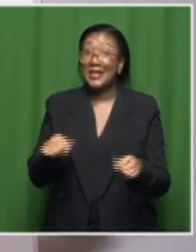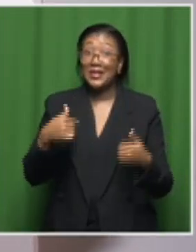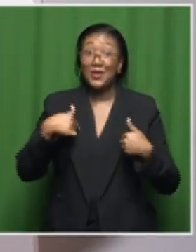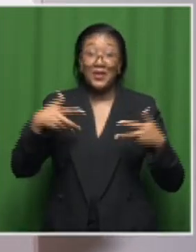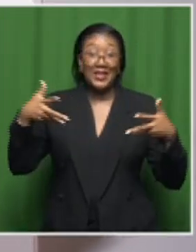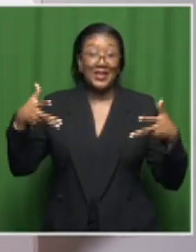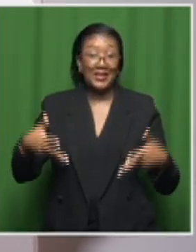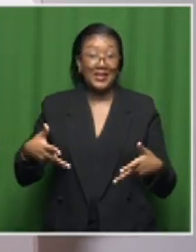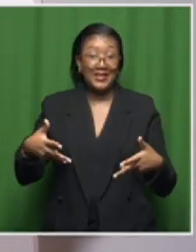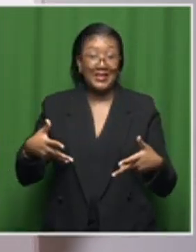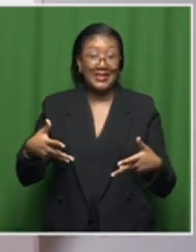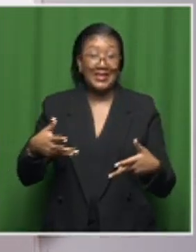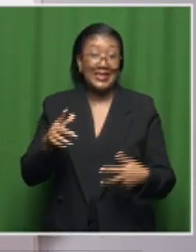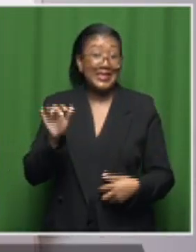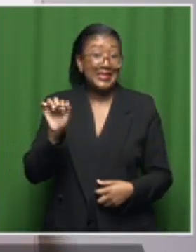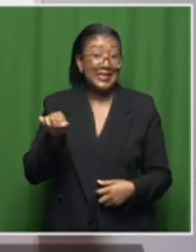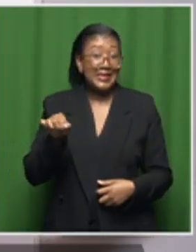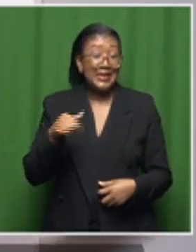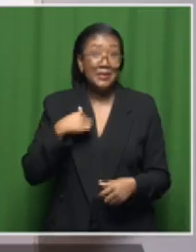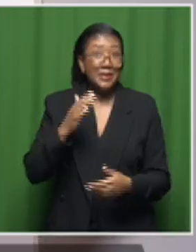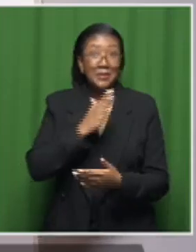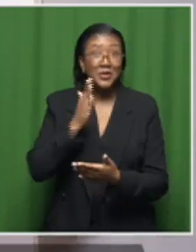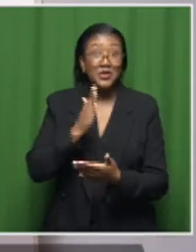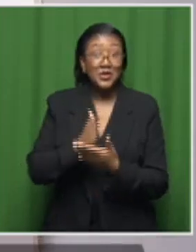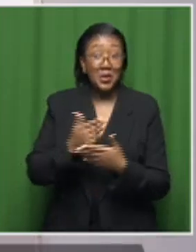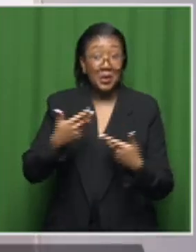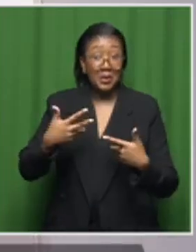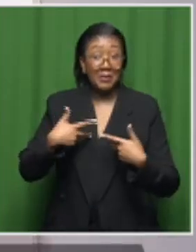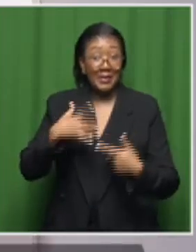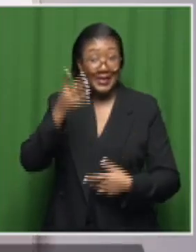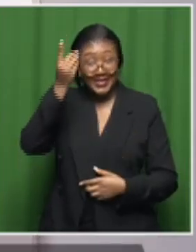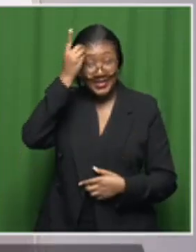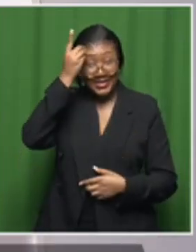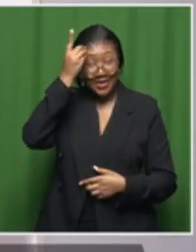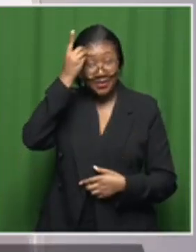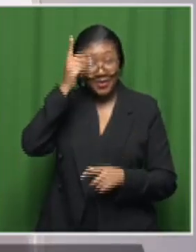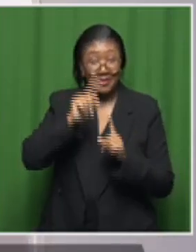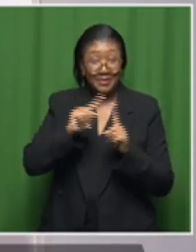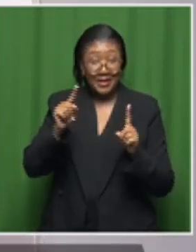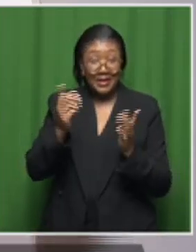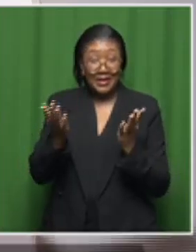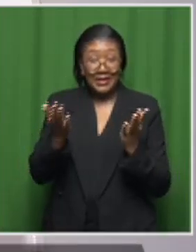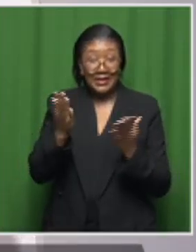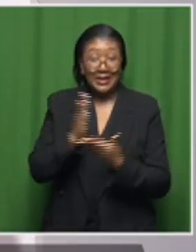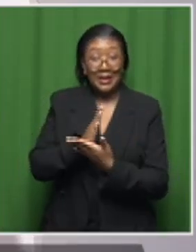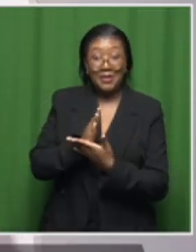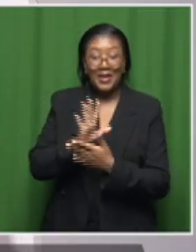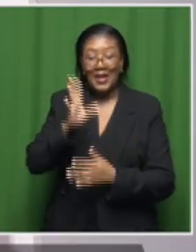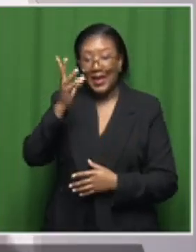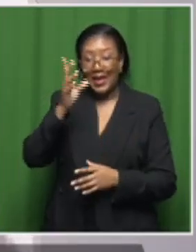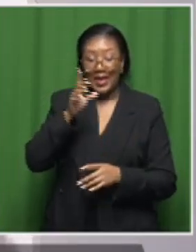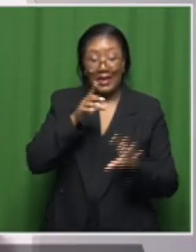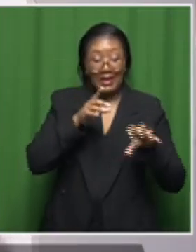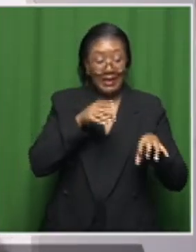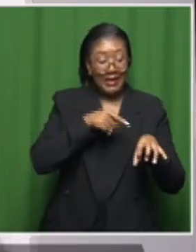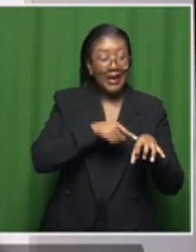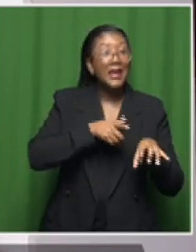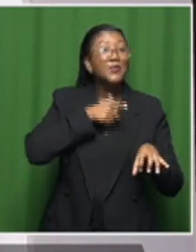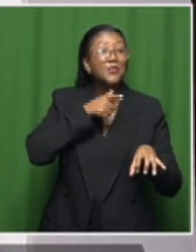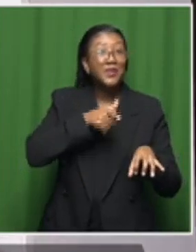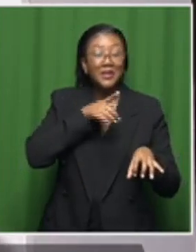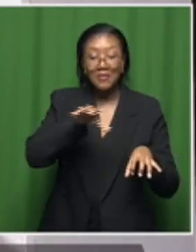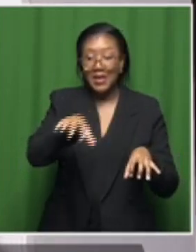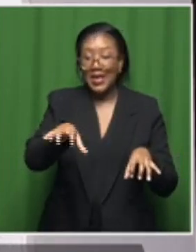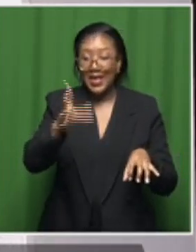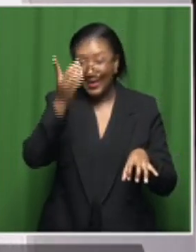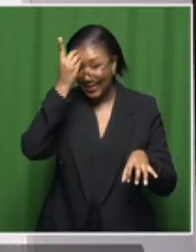in, I'm not sure if I'm in Durban because we're in basically between Durban and Pietermaritzburg. I feel like I ran the Comrades Marathon this